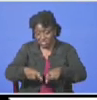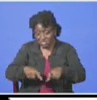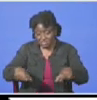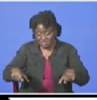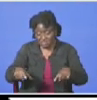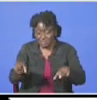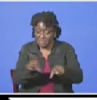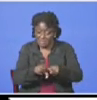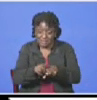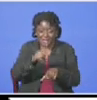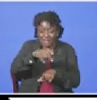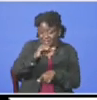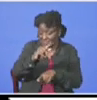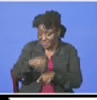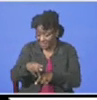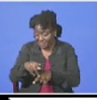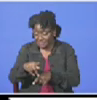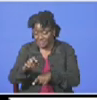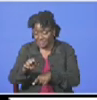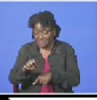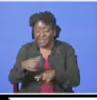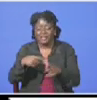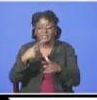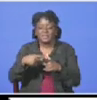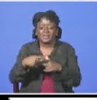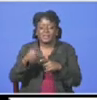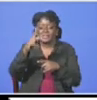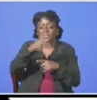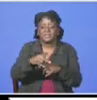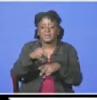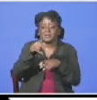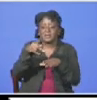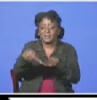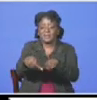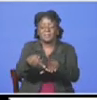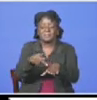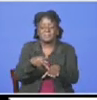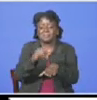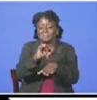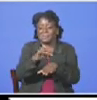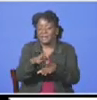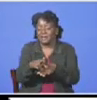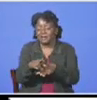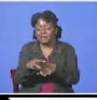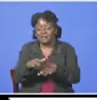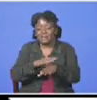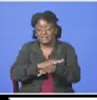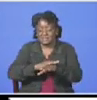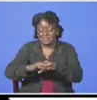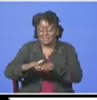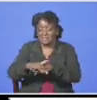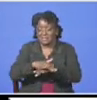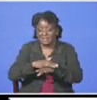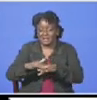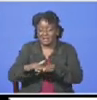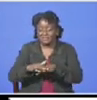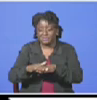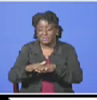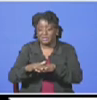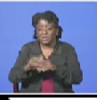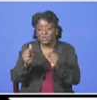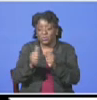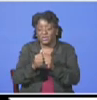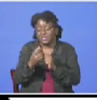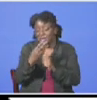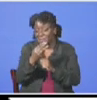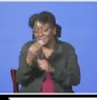in the form of a pipe. And then the pier itself is lined with a particular material to stop oil from actually moving beneath our